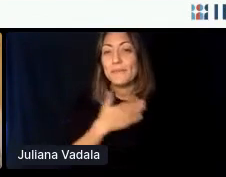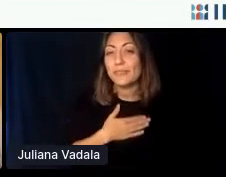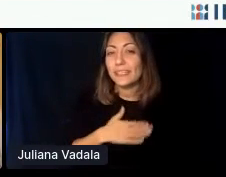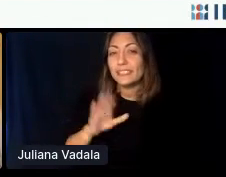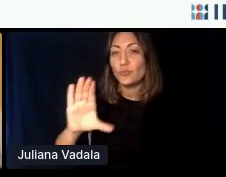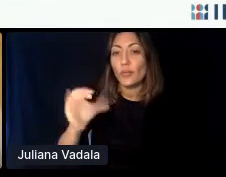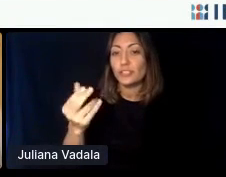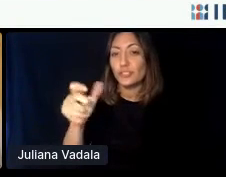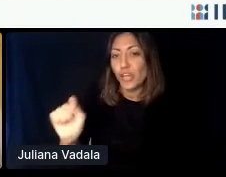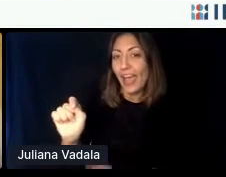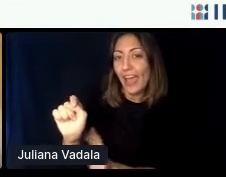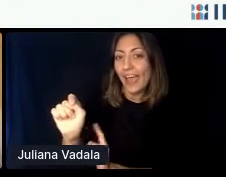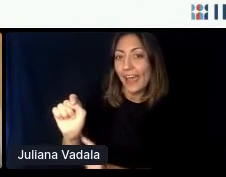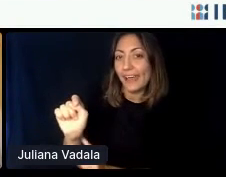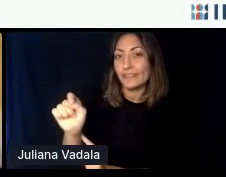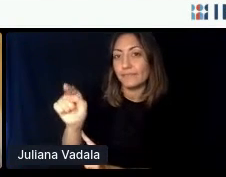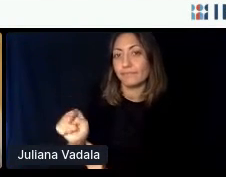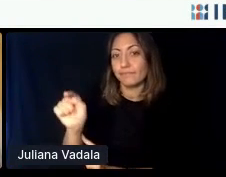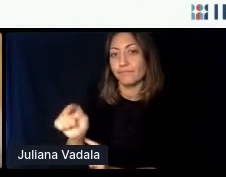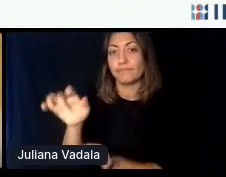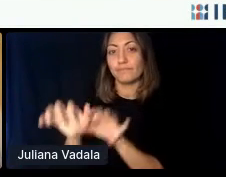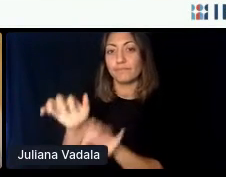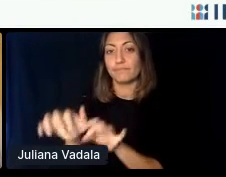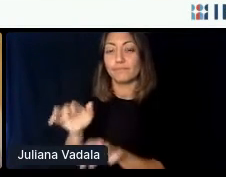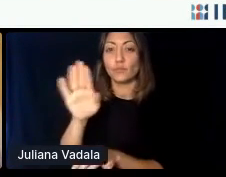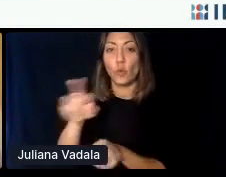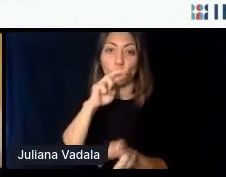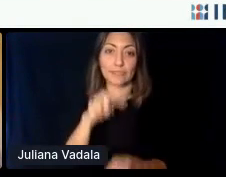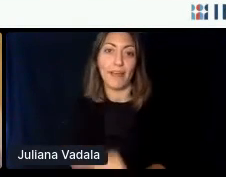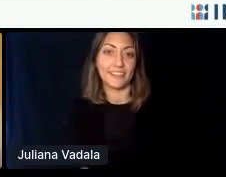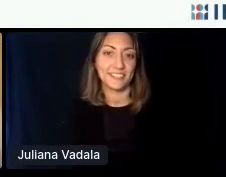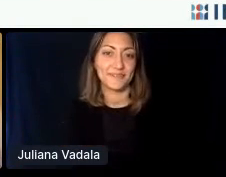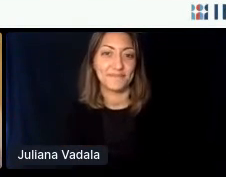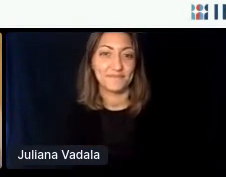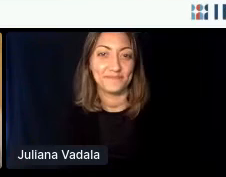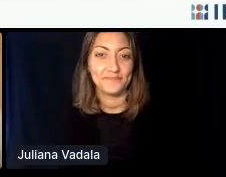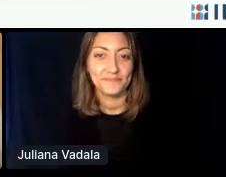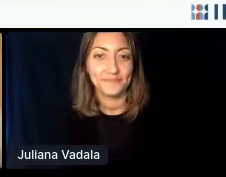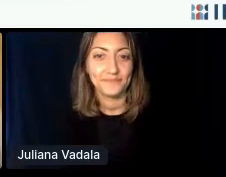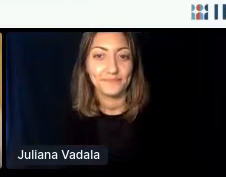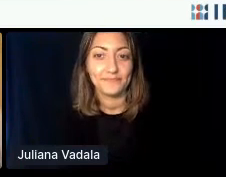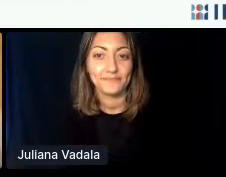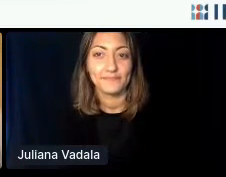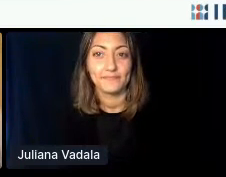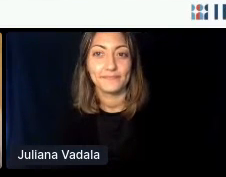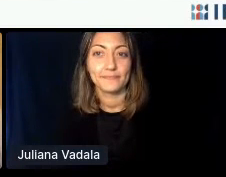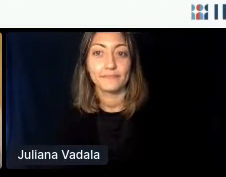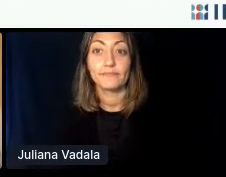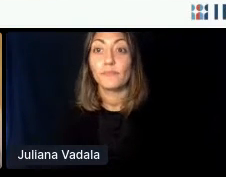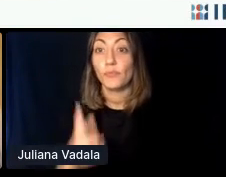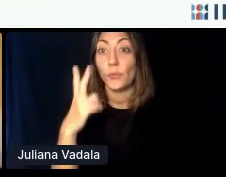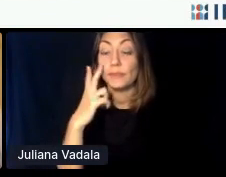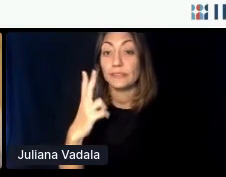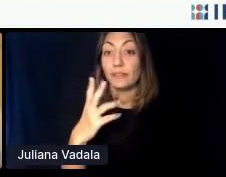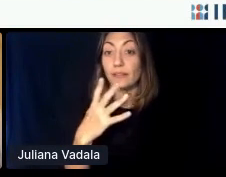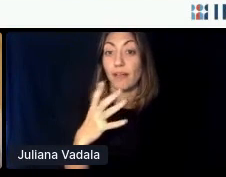Scrolling over now to see what we've got. All right, I see a lot of B's coming in.